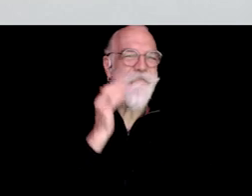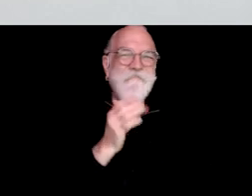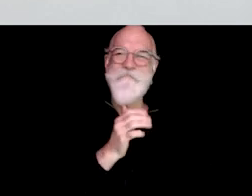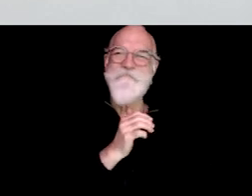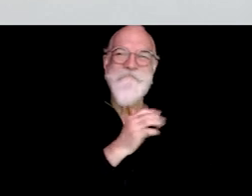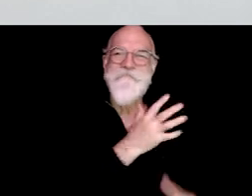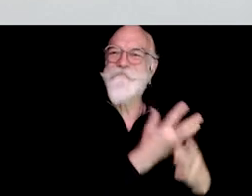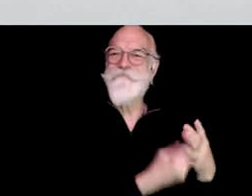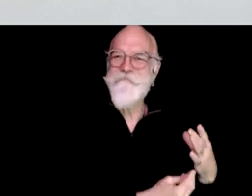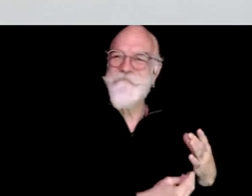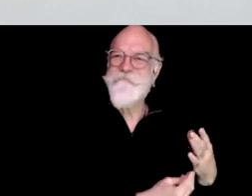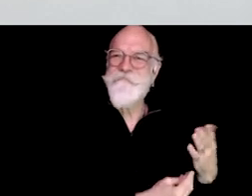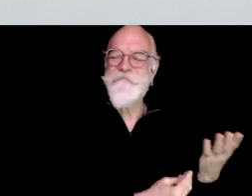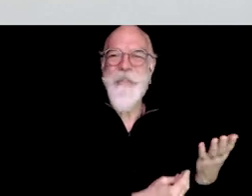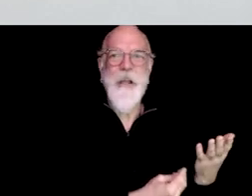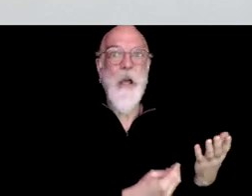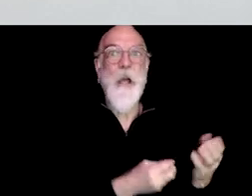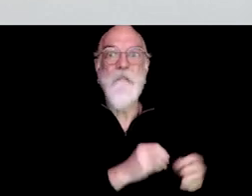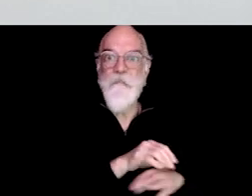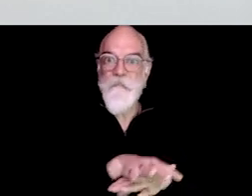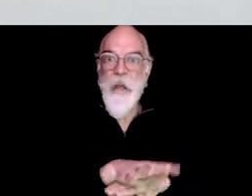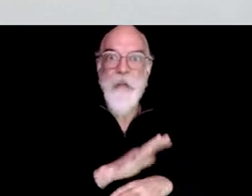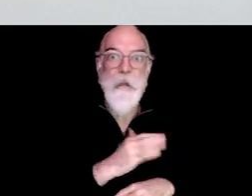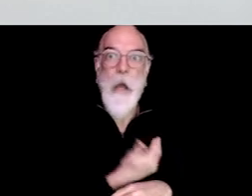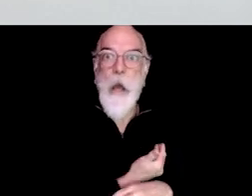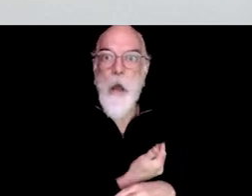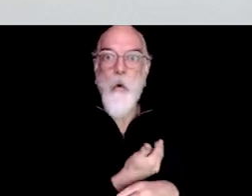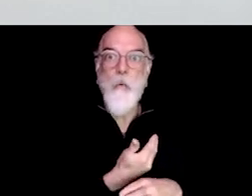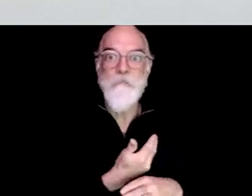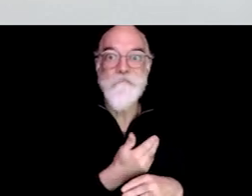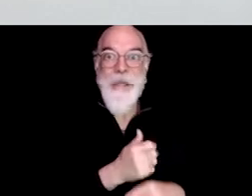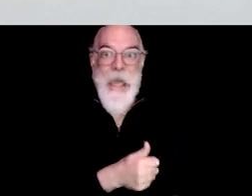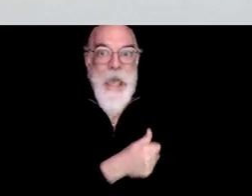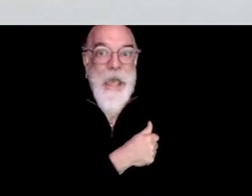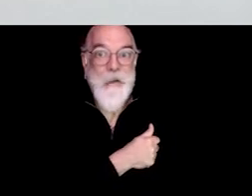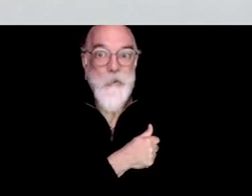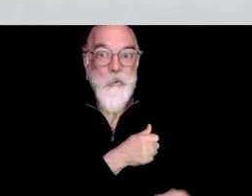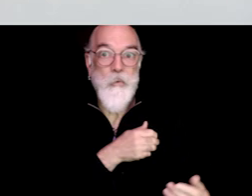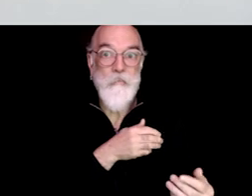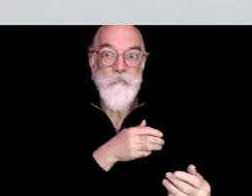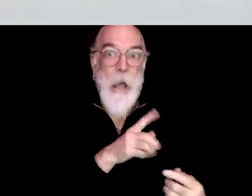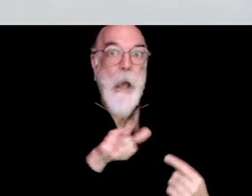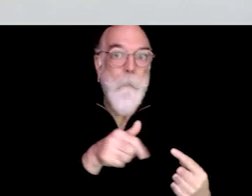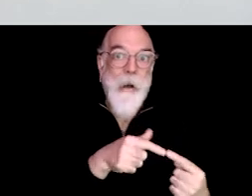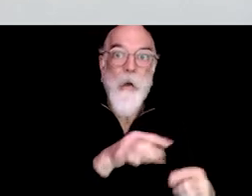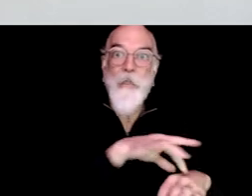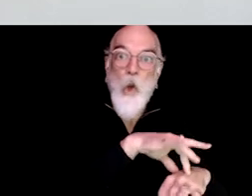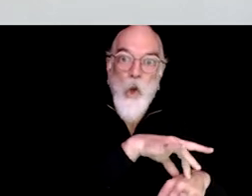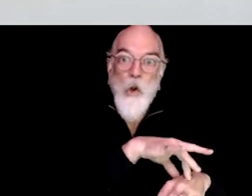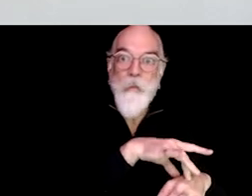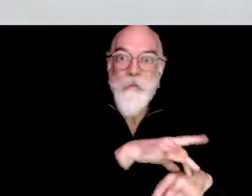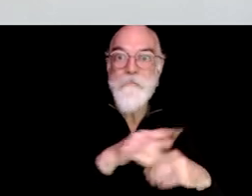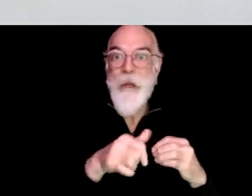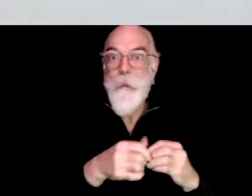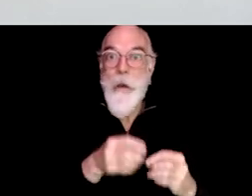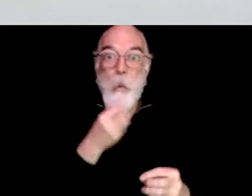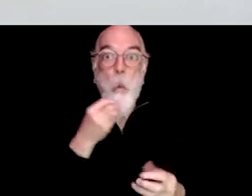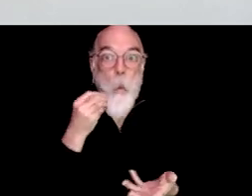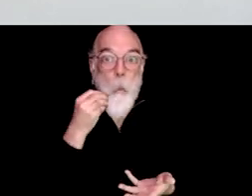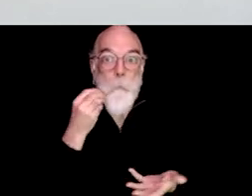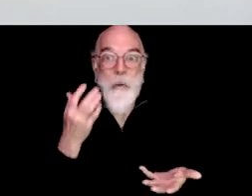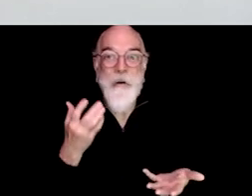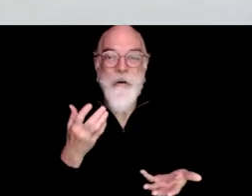it's impacted our attitudes towards the earth, our home. And contemporary science, it's not motivated